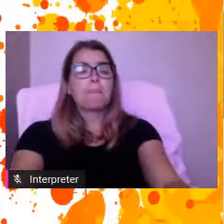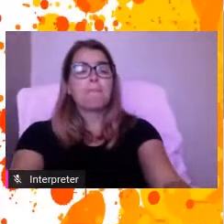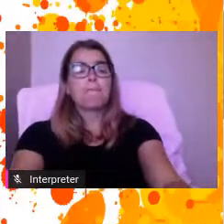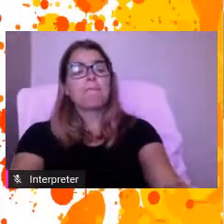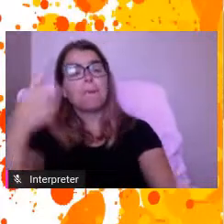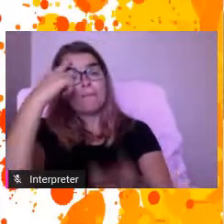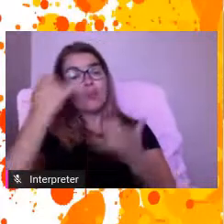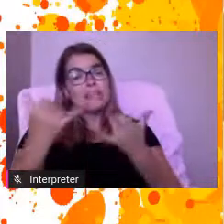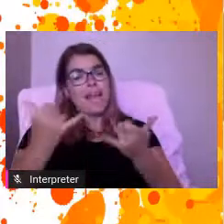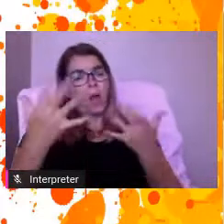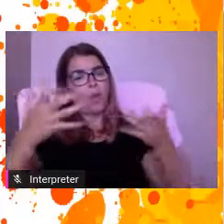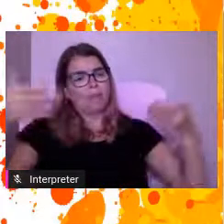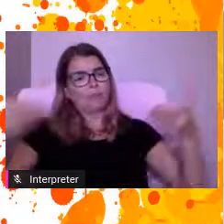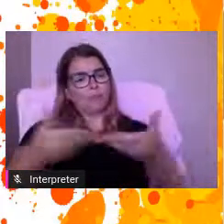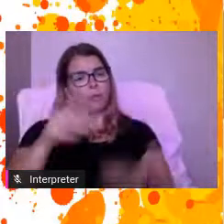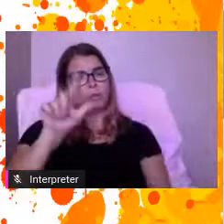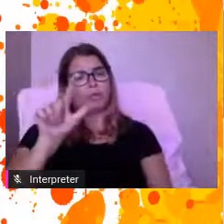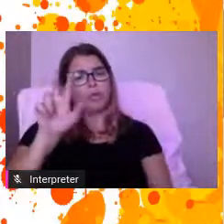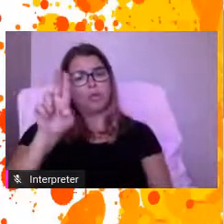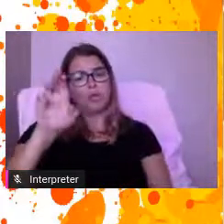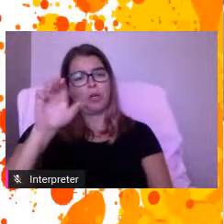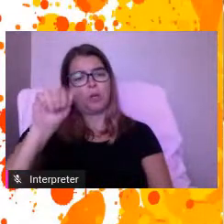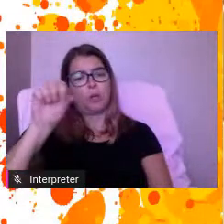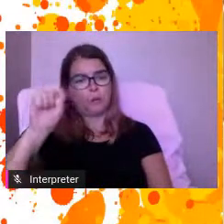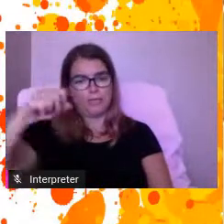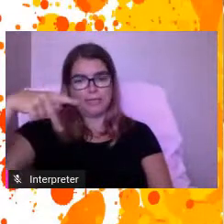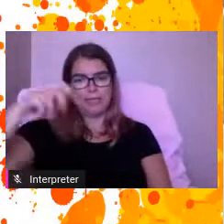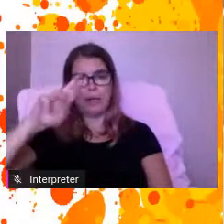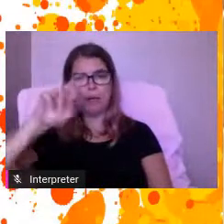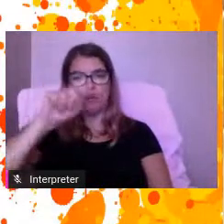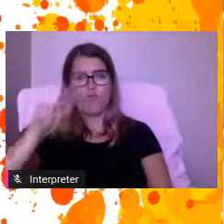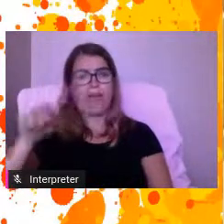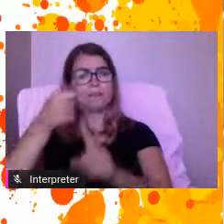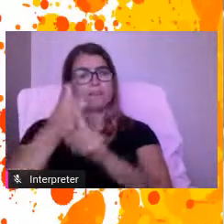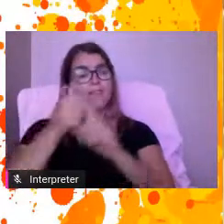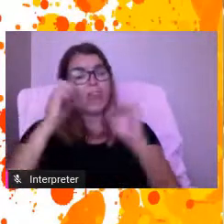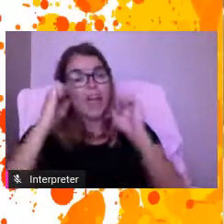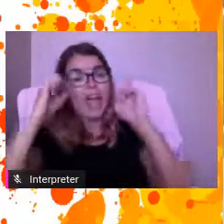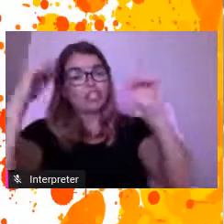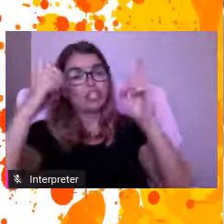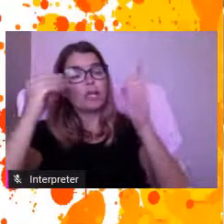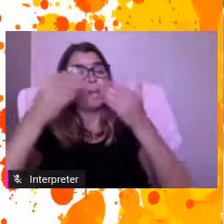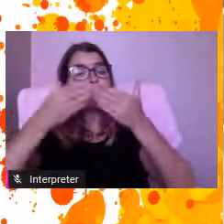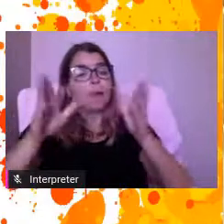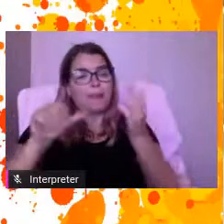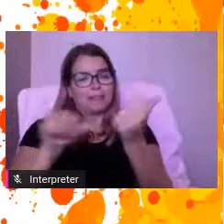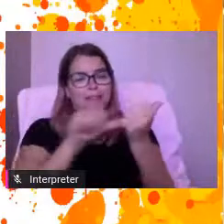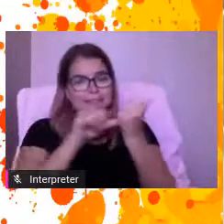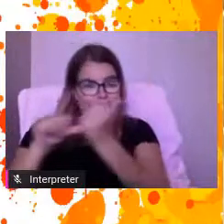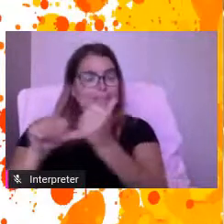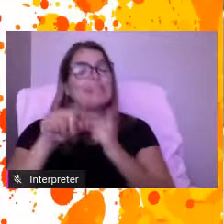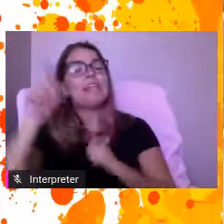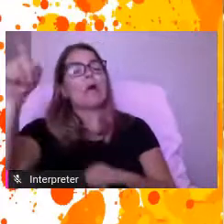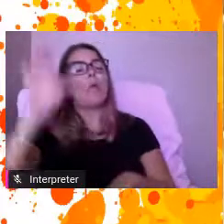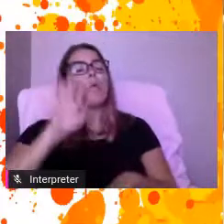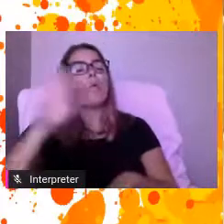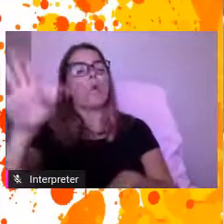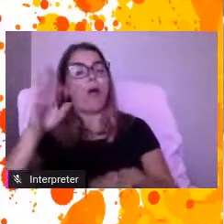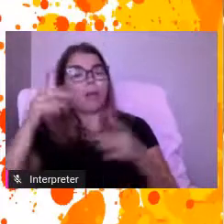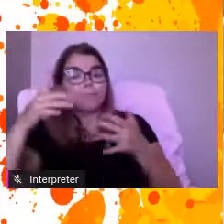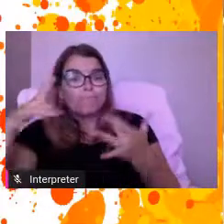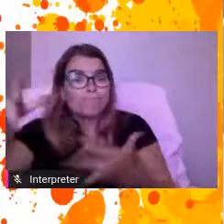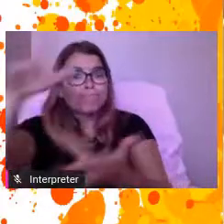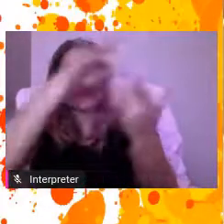introduce Lucas Perez, the Education and Public Programs Assistant, who will be leading you through a very special tour of some of the pieces in the